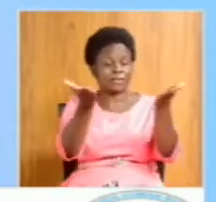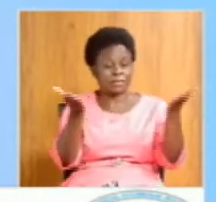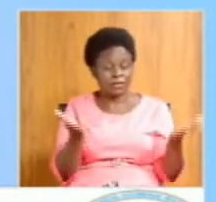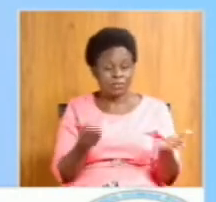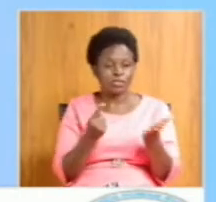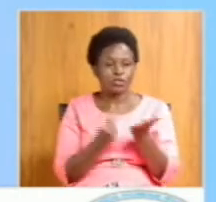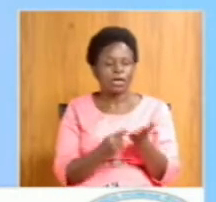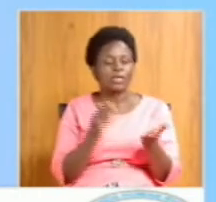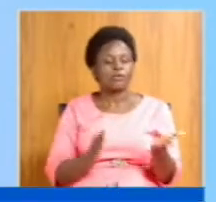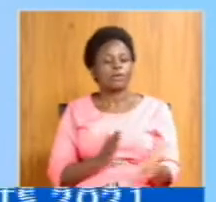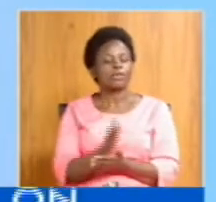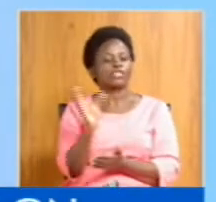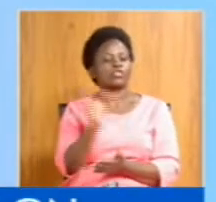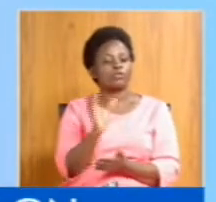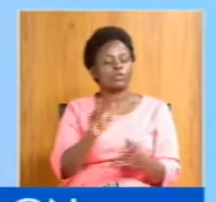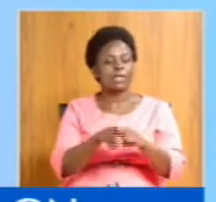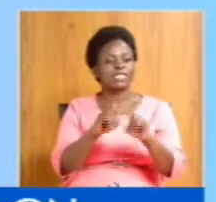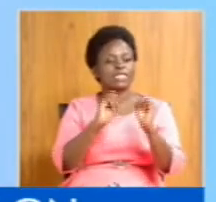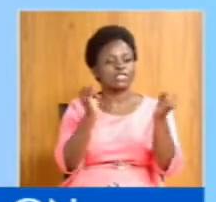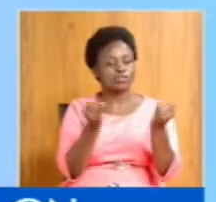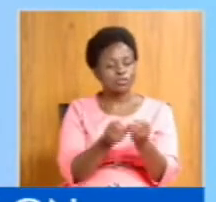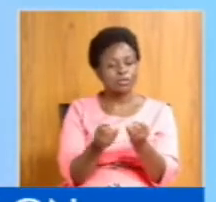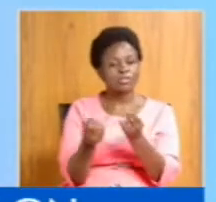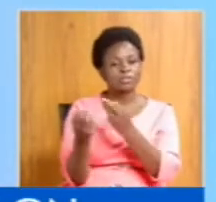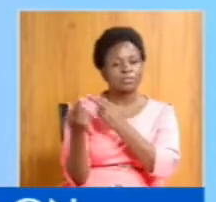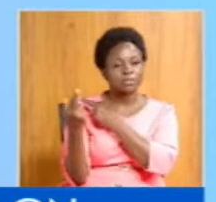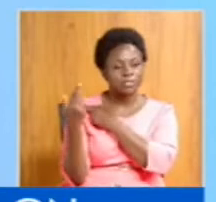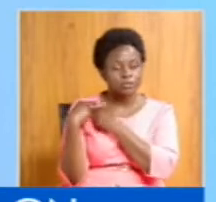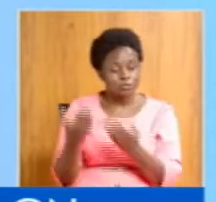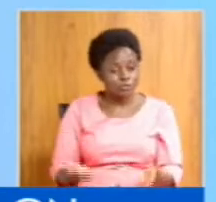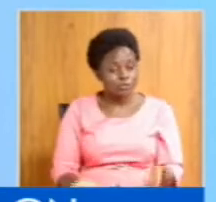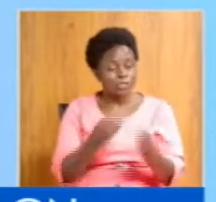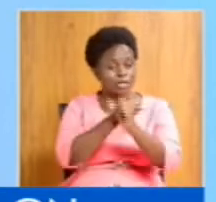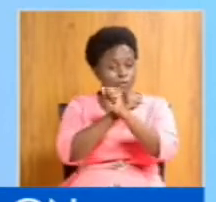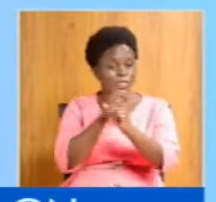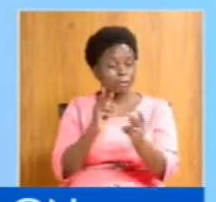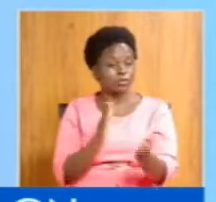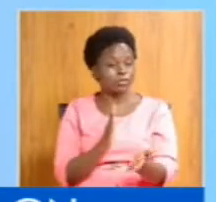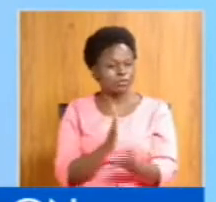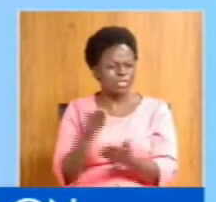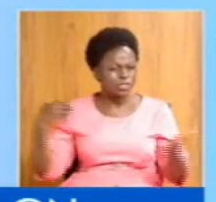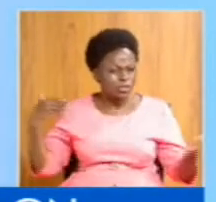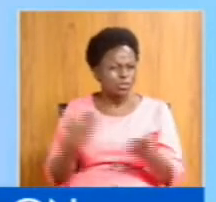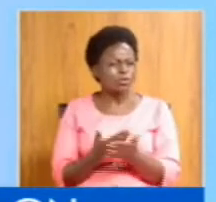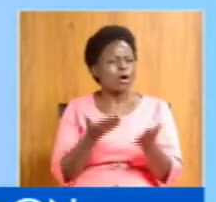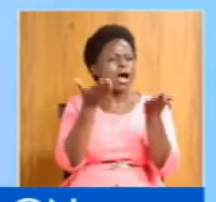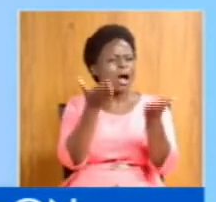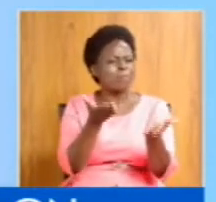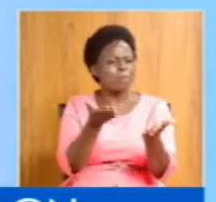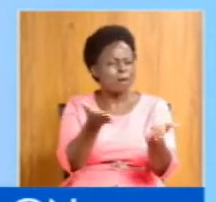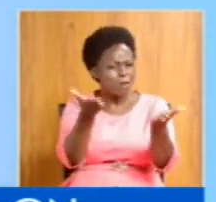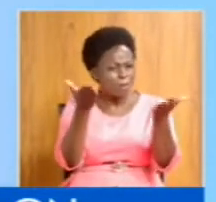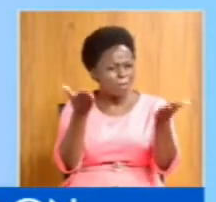that Uganda Human Rights Commission, as an institution mandated to promote and protect people's rights, we've been there, we've been